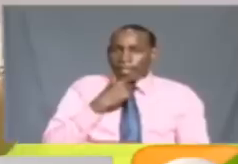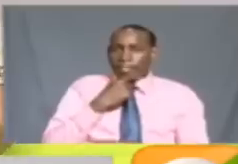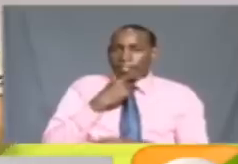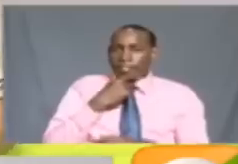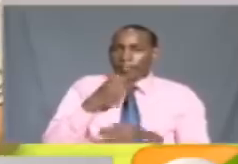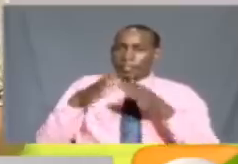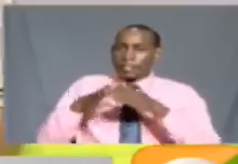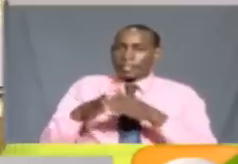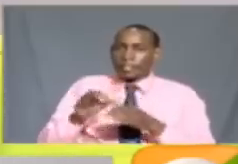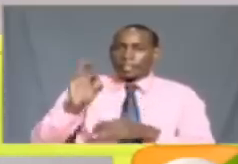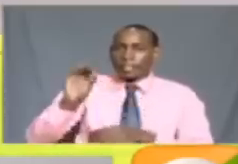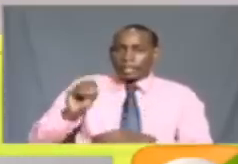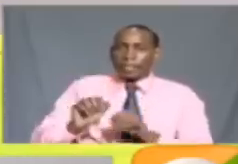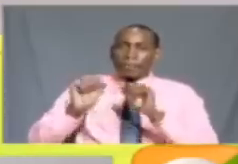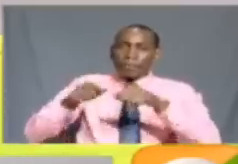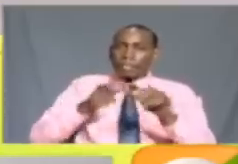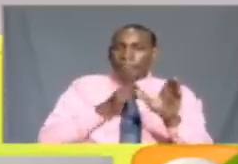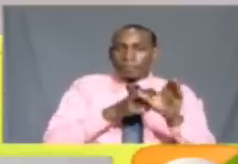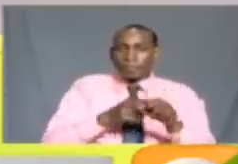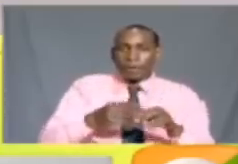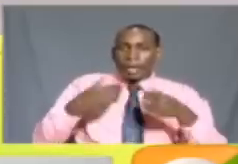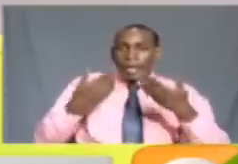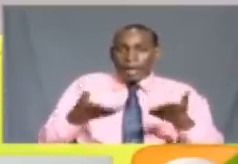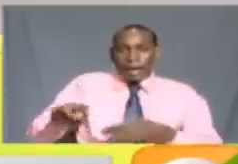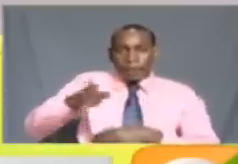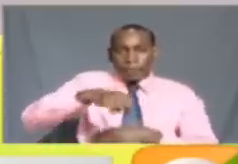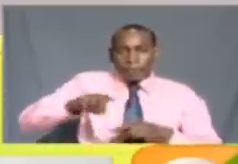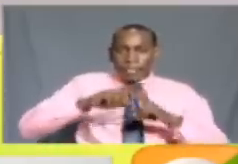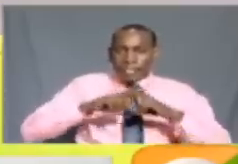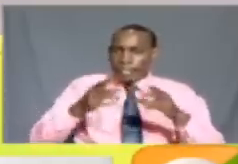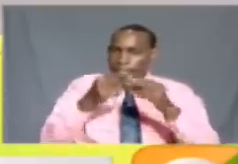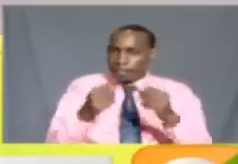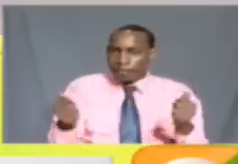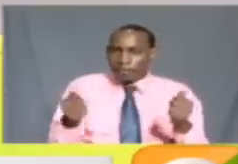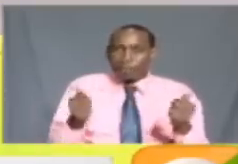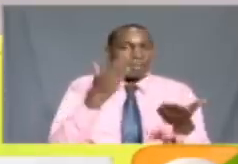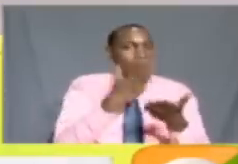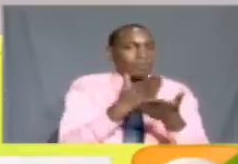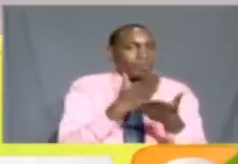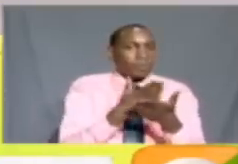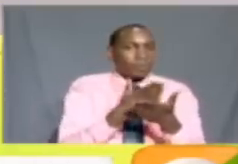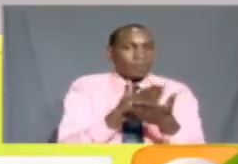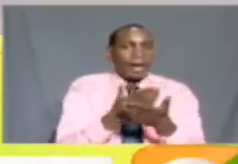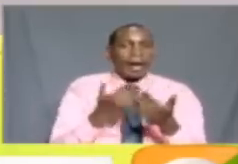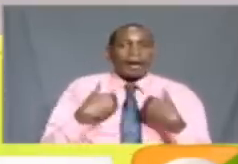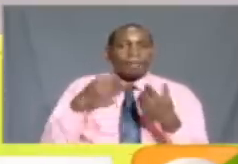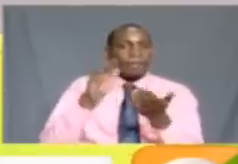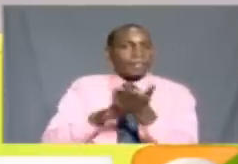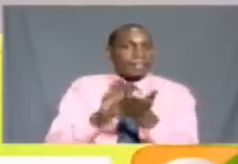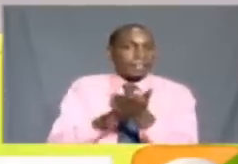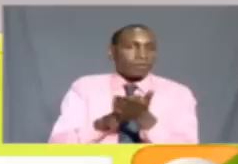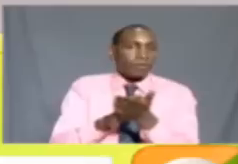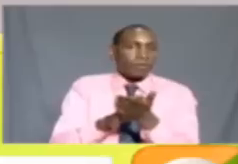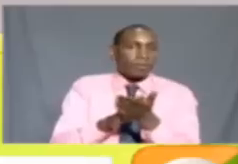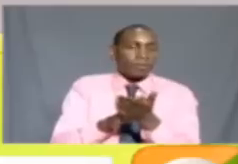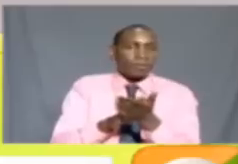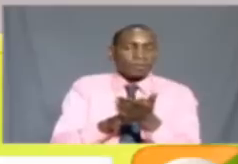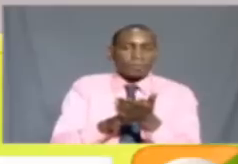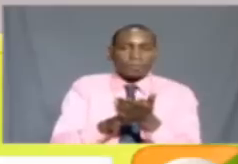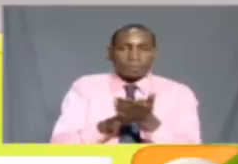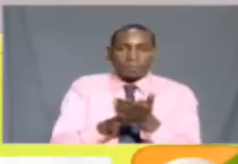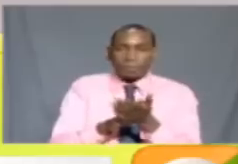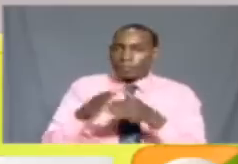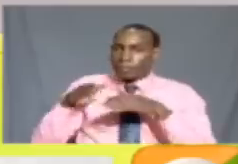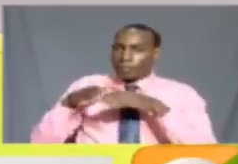still engage. So how do we start to address? And of course, there have been suggestions for the comprehensive